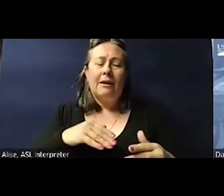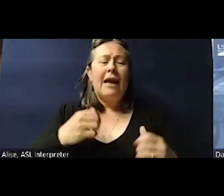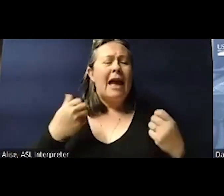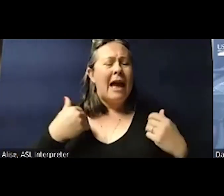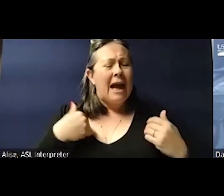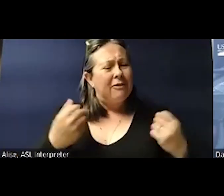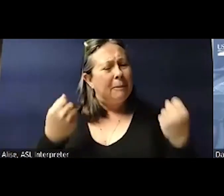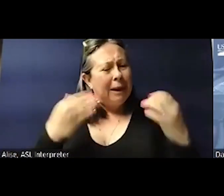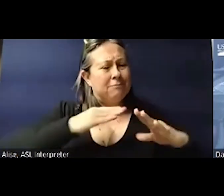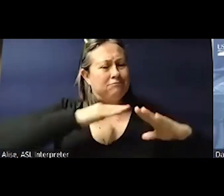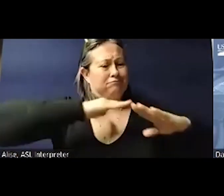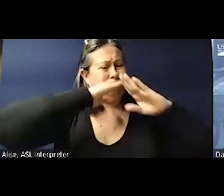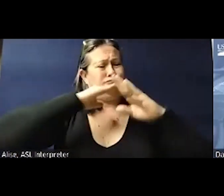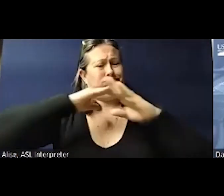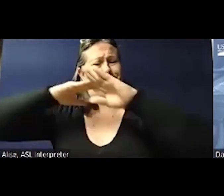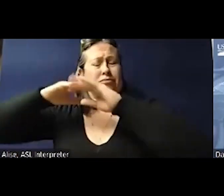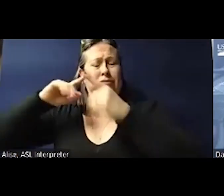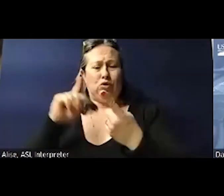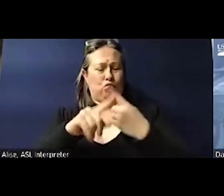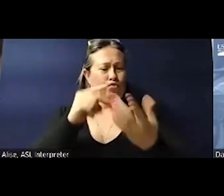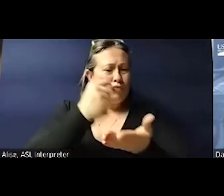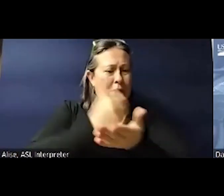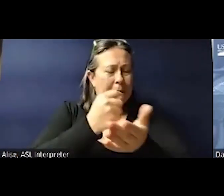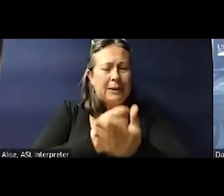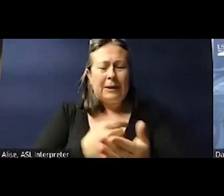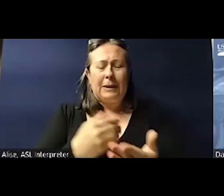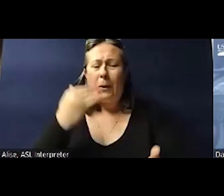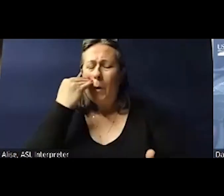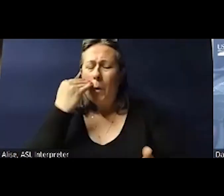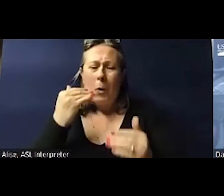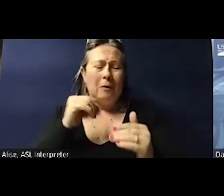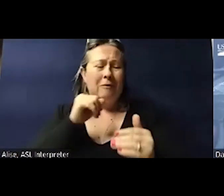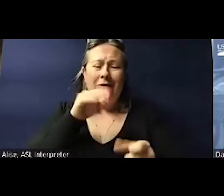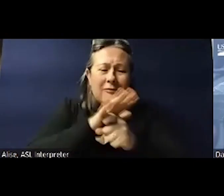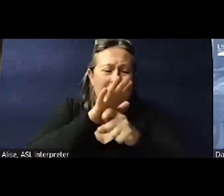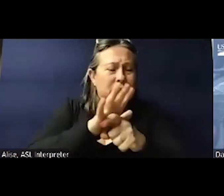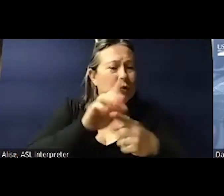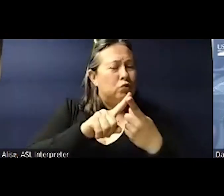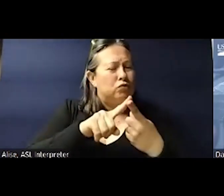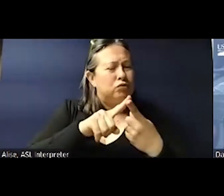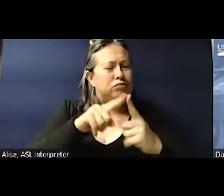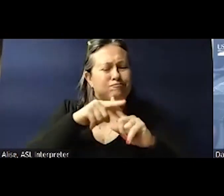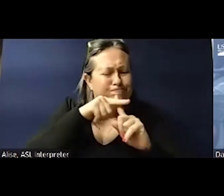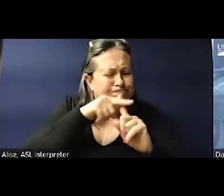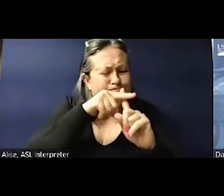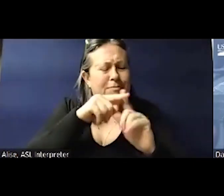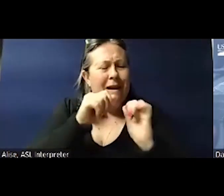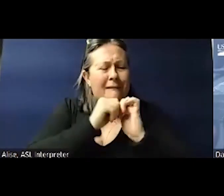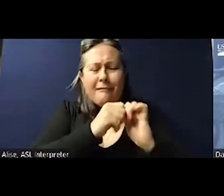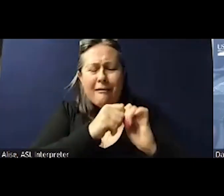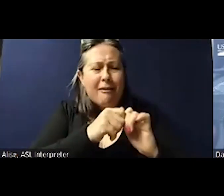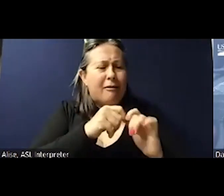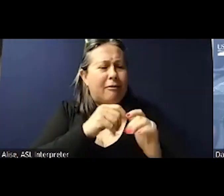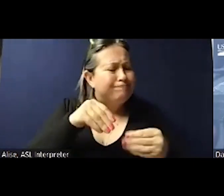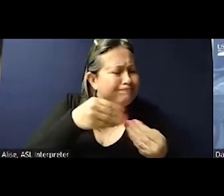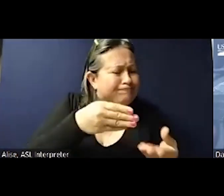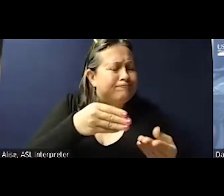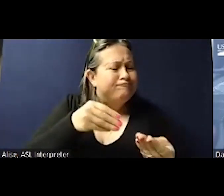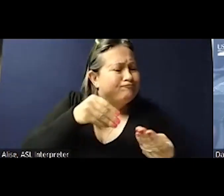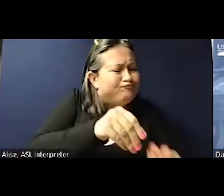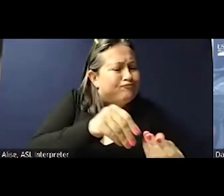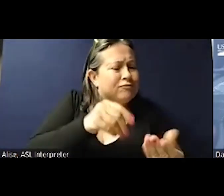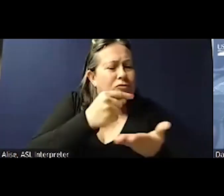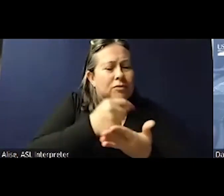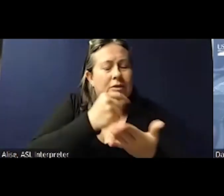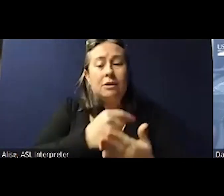and outcomes. We know too little about how to target treatments to the right patients. We lack good strategies to develop treatments for some types